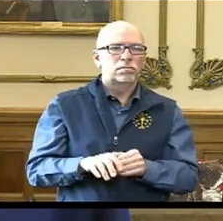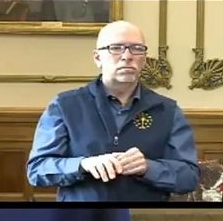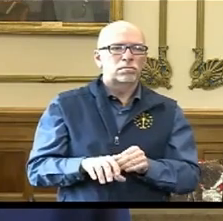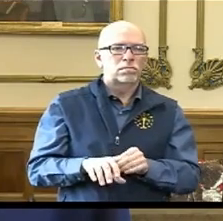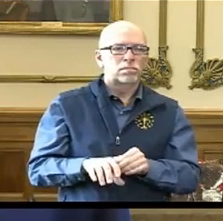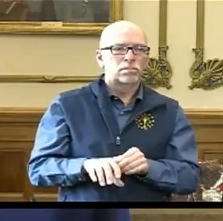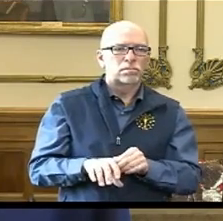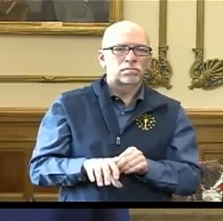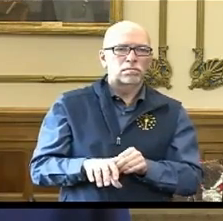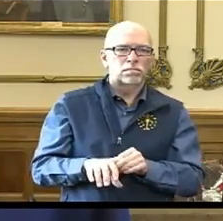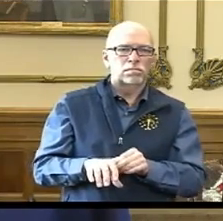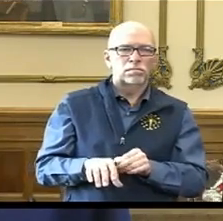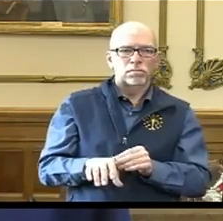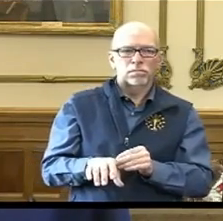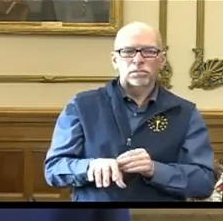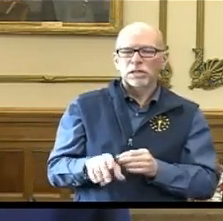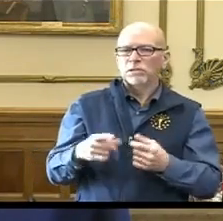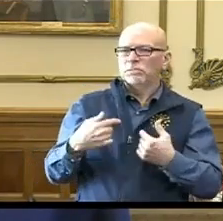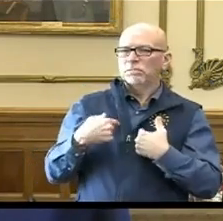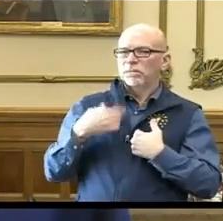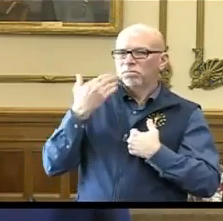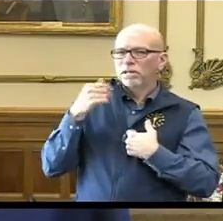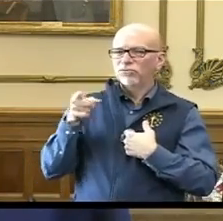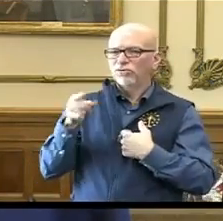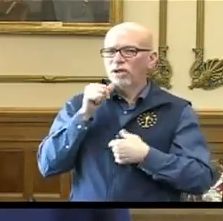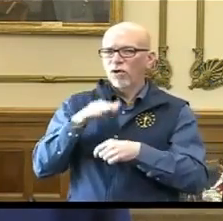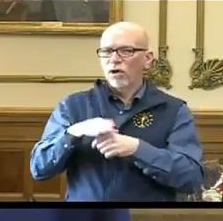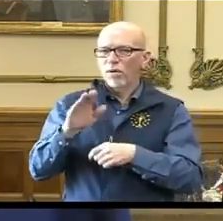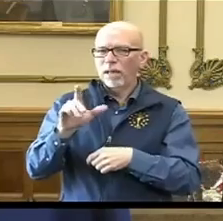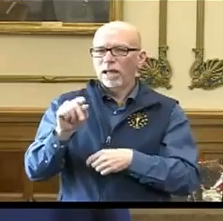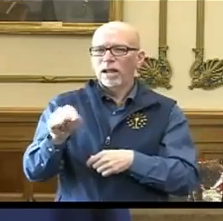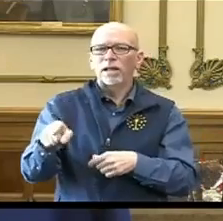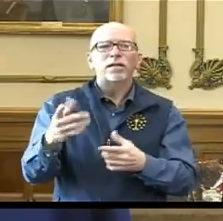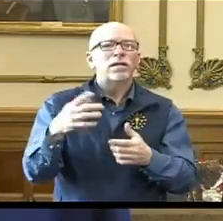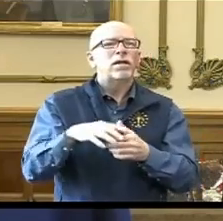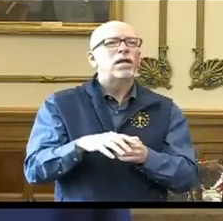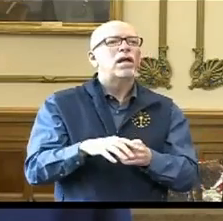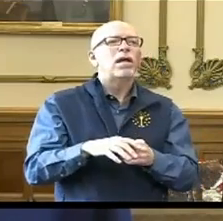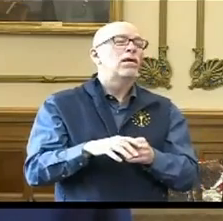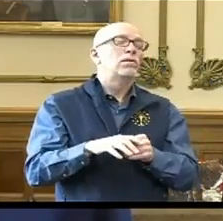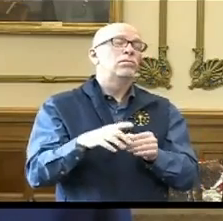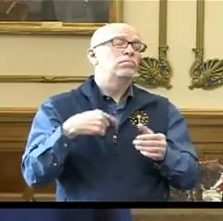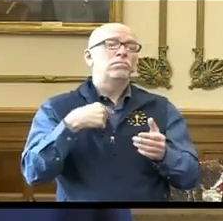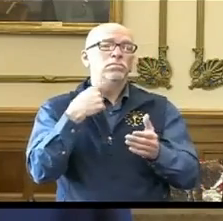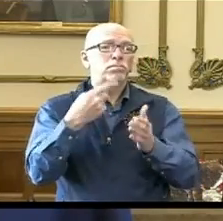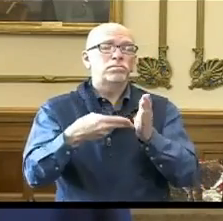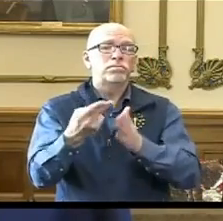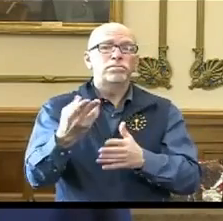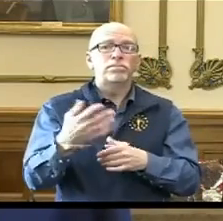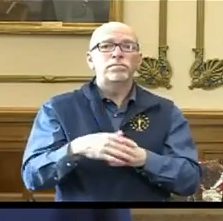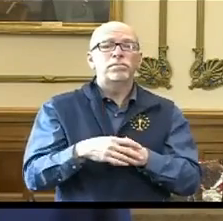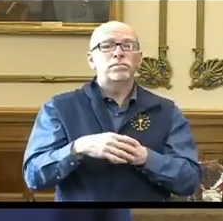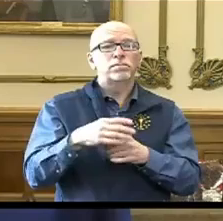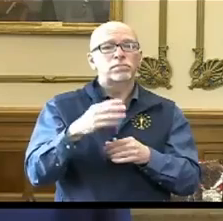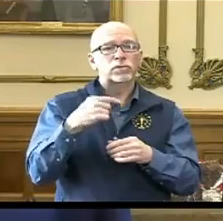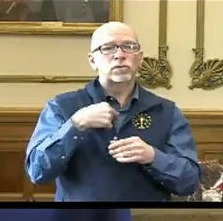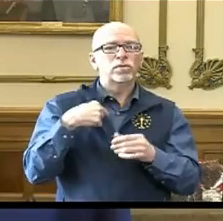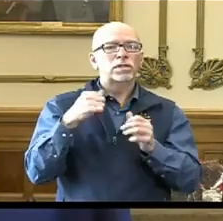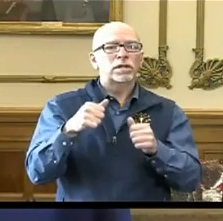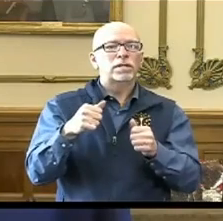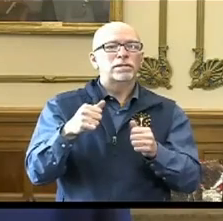Well, that should go to me since you're not on the ballot. Look, I'll just tell you this, Ed, and then we